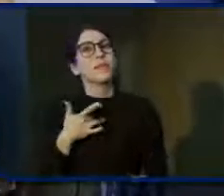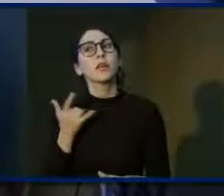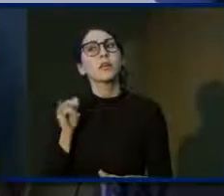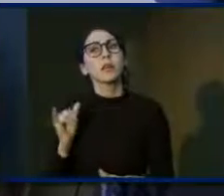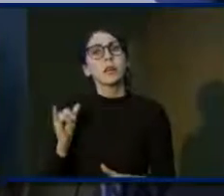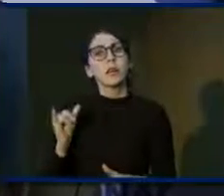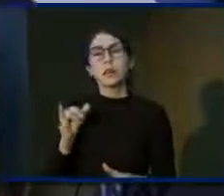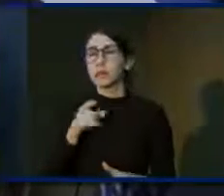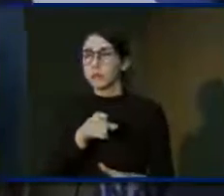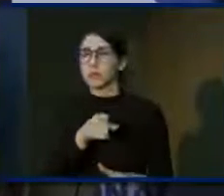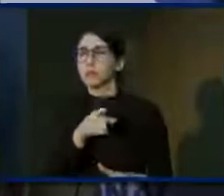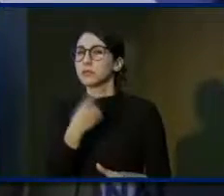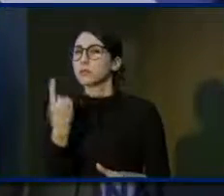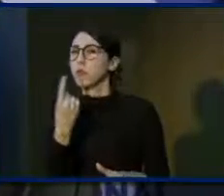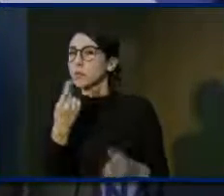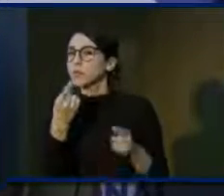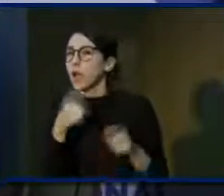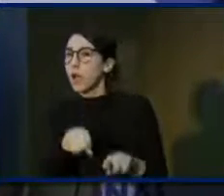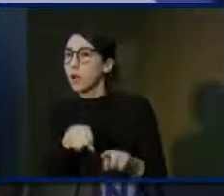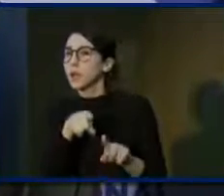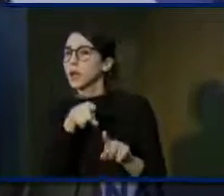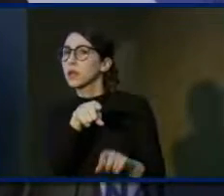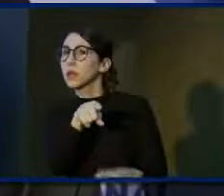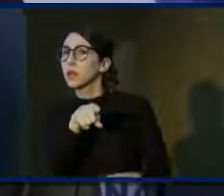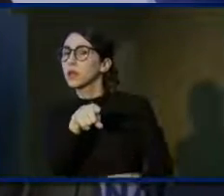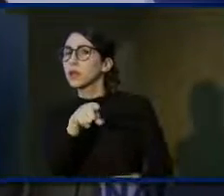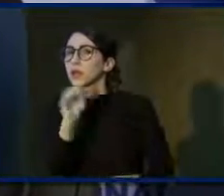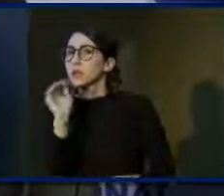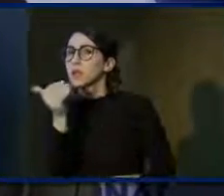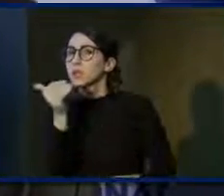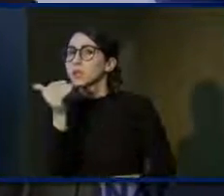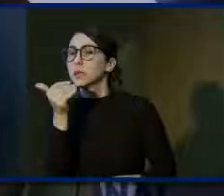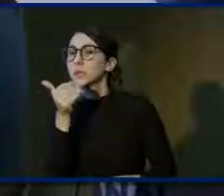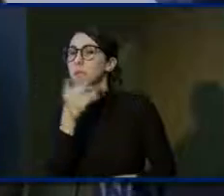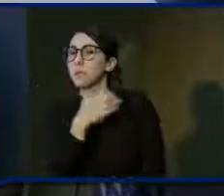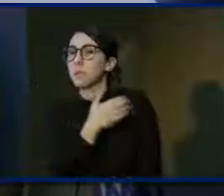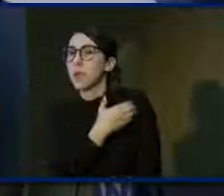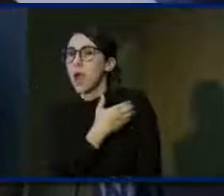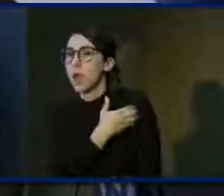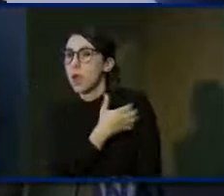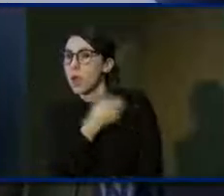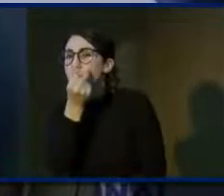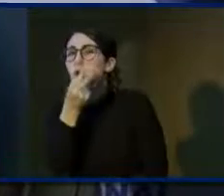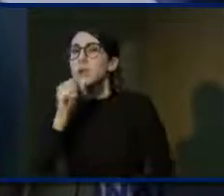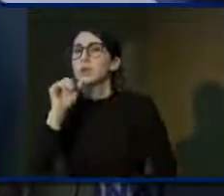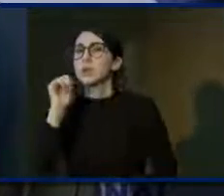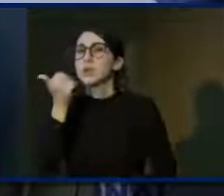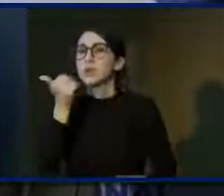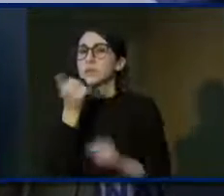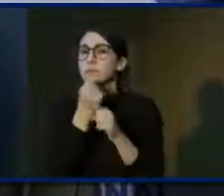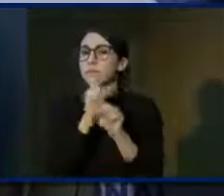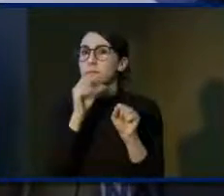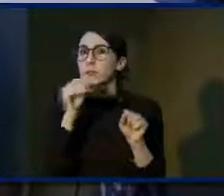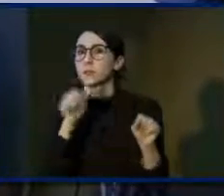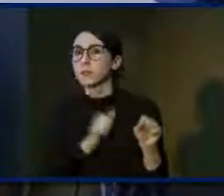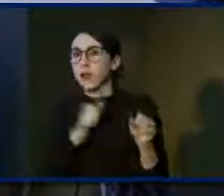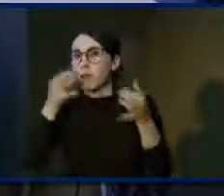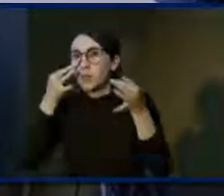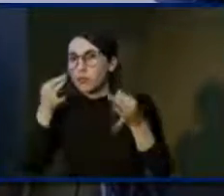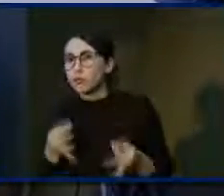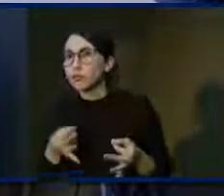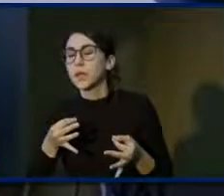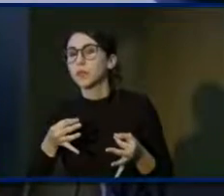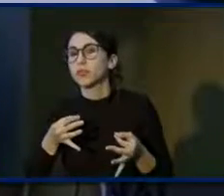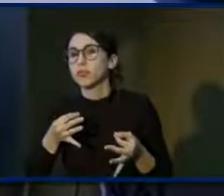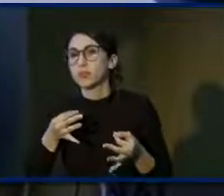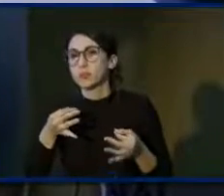happening here that is just as we're at the cusp of power, just as we're the ability to have liberation and self-determination, it's being taken